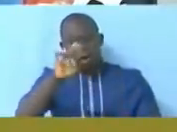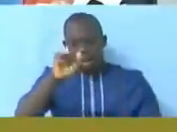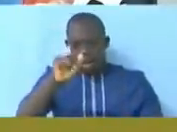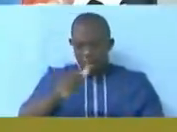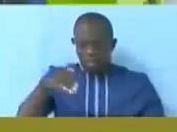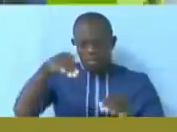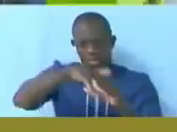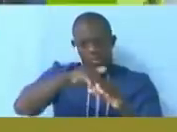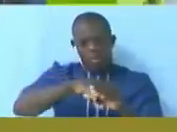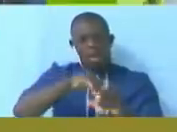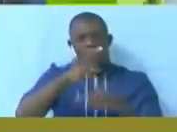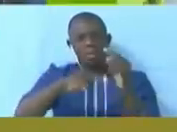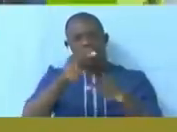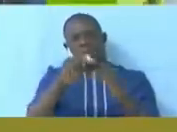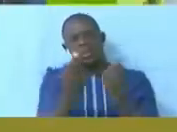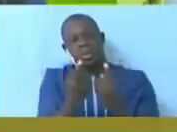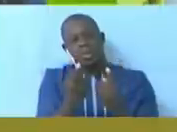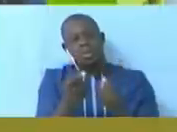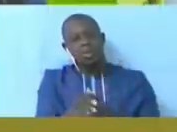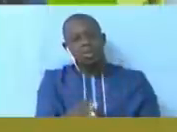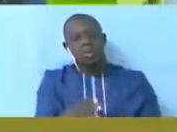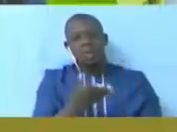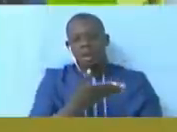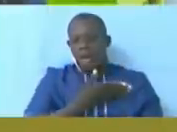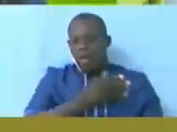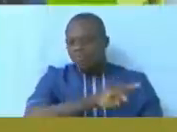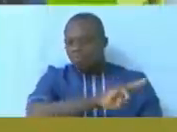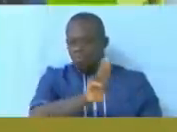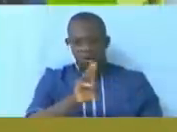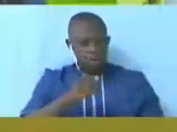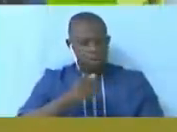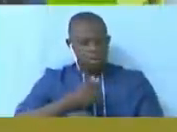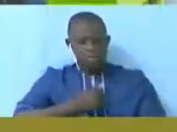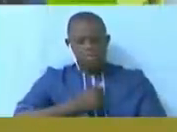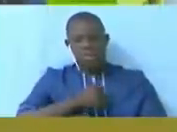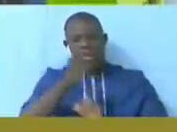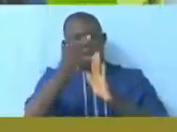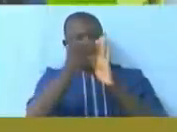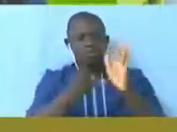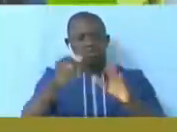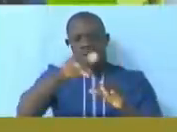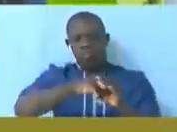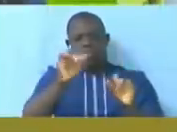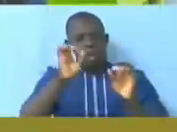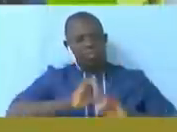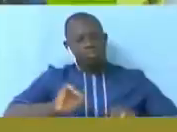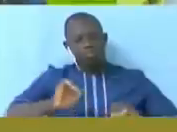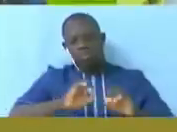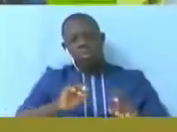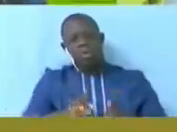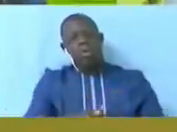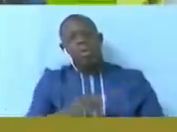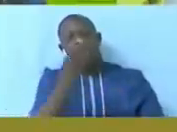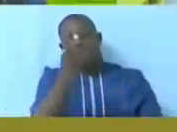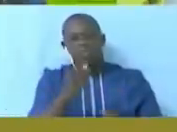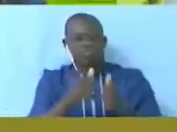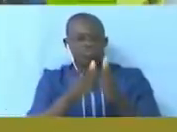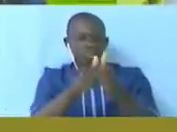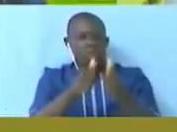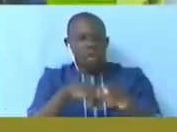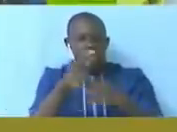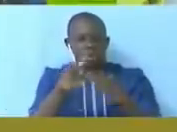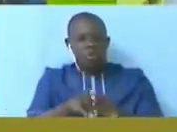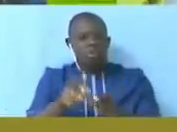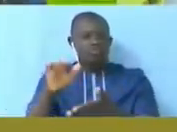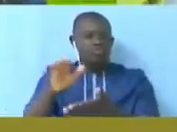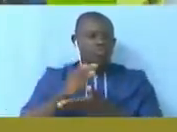NIA Dabulakon. No, there was no security issue involved. Ani tanko bunda kute jamia long hold only descended on them to